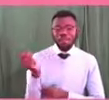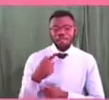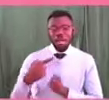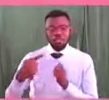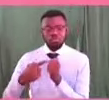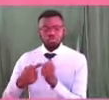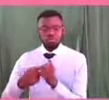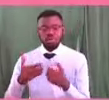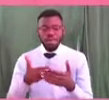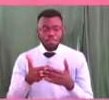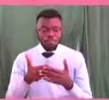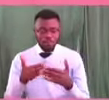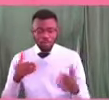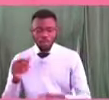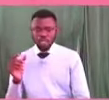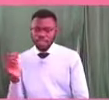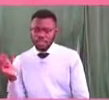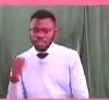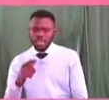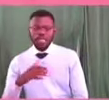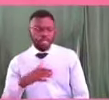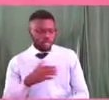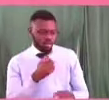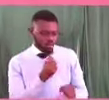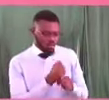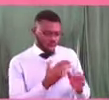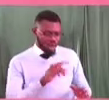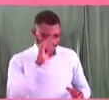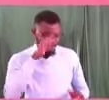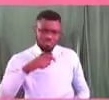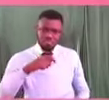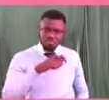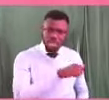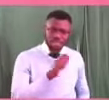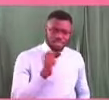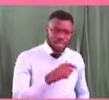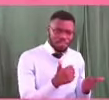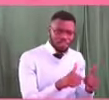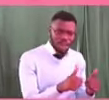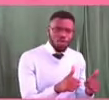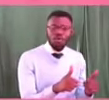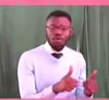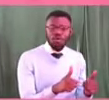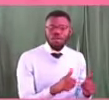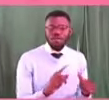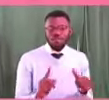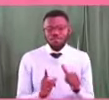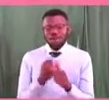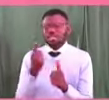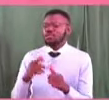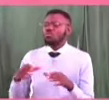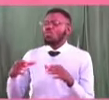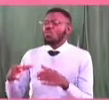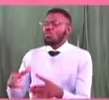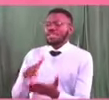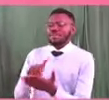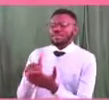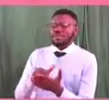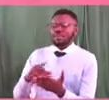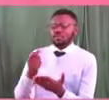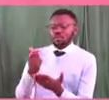before salaries of public servants is paid, cash transfer for the vulnerable will be